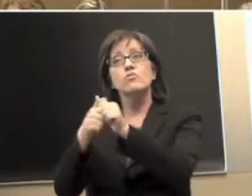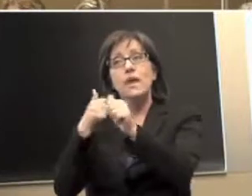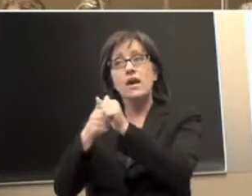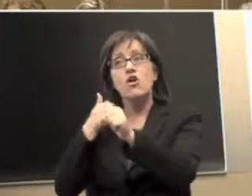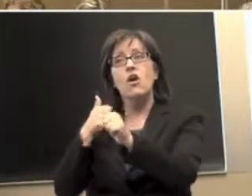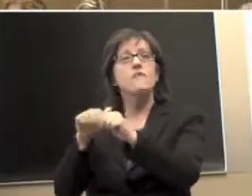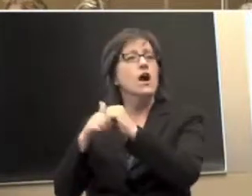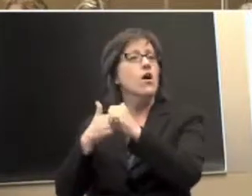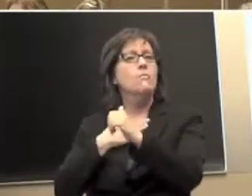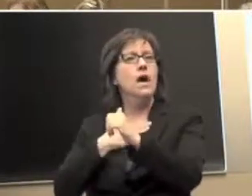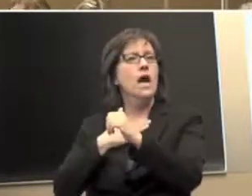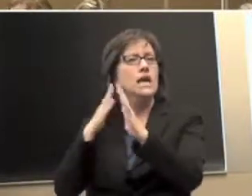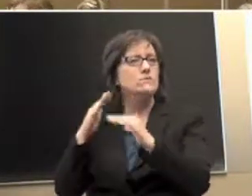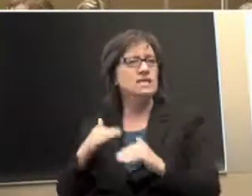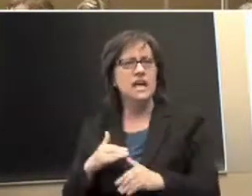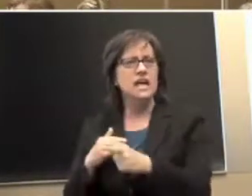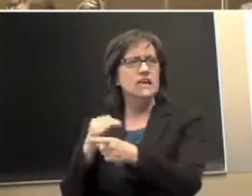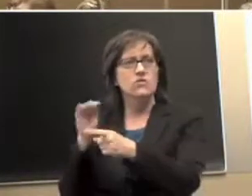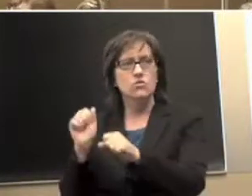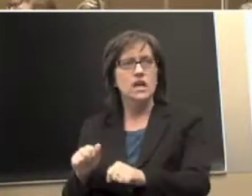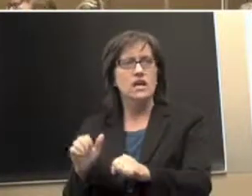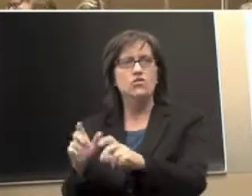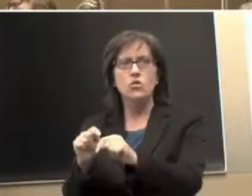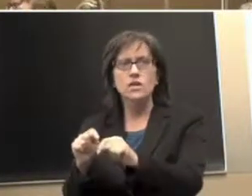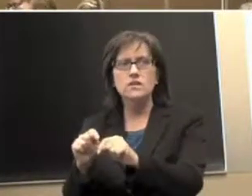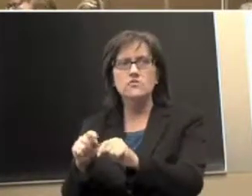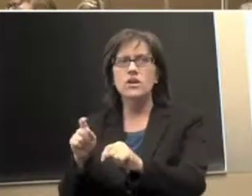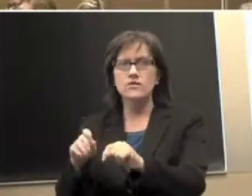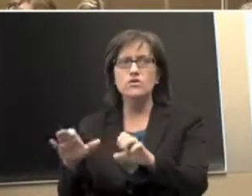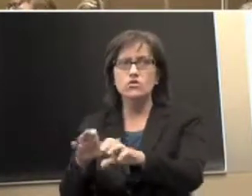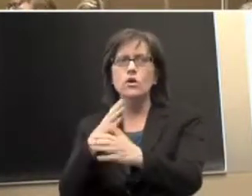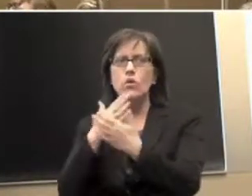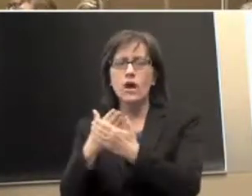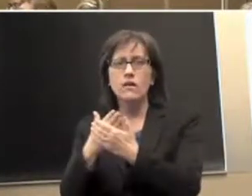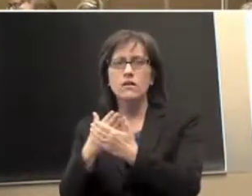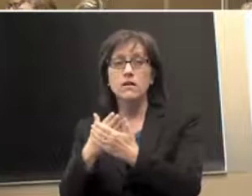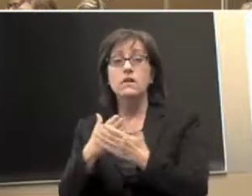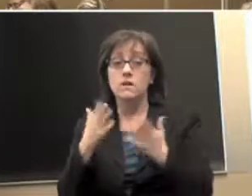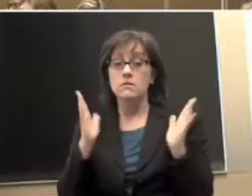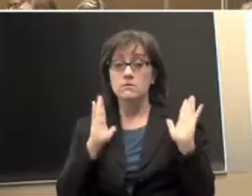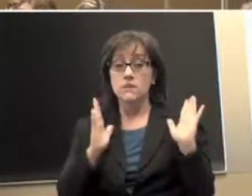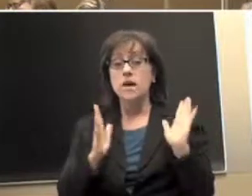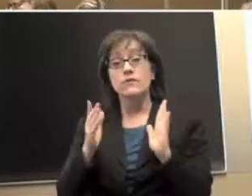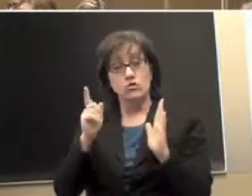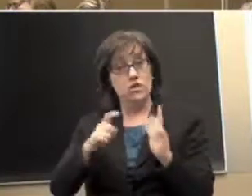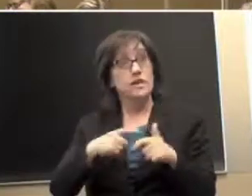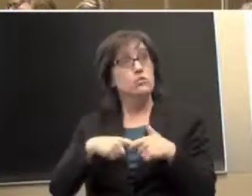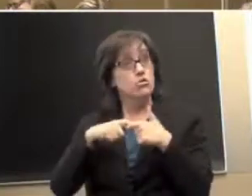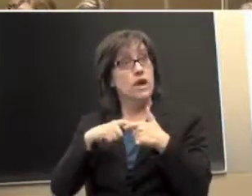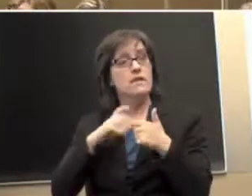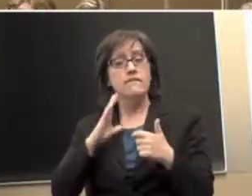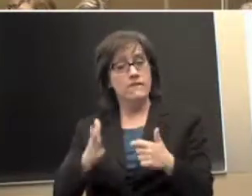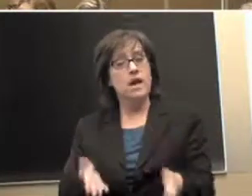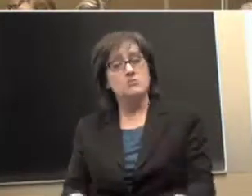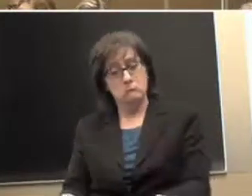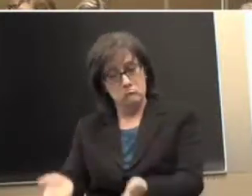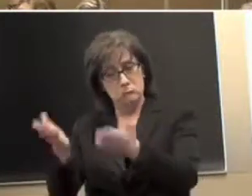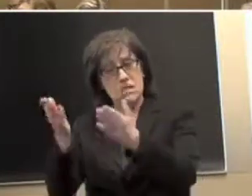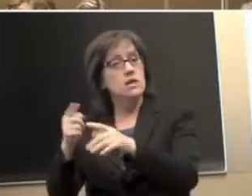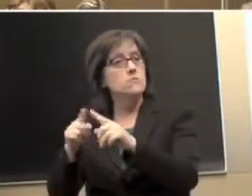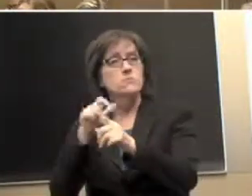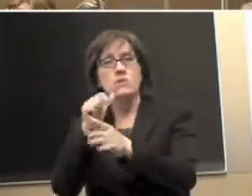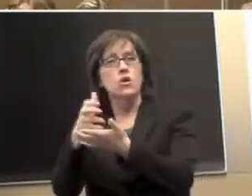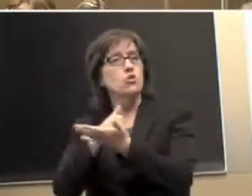my expectations so that you're going to be able to do this well. If you need a break, I am not upset. Obviously, you need a break. Go ahead and take